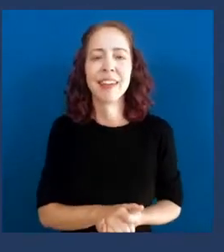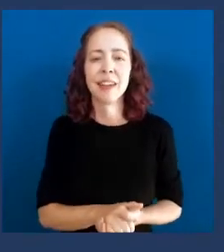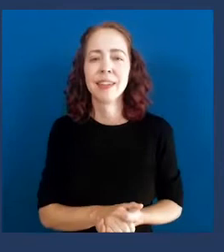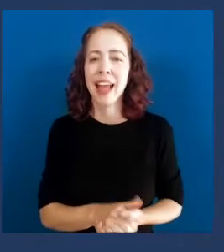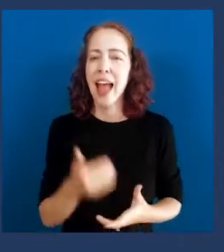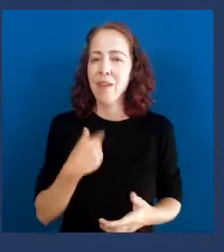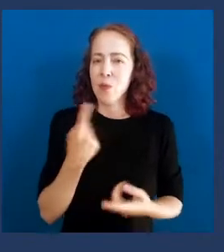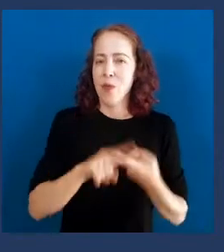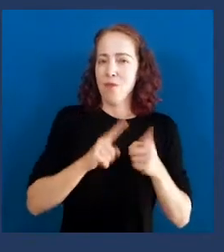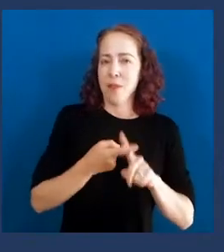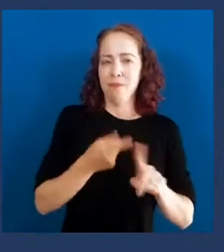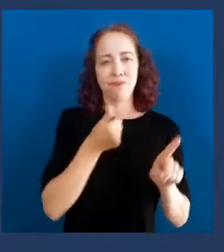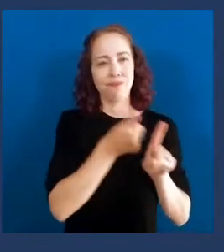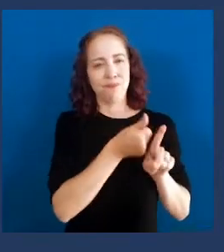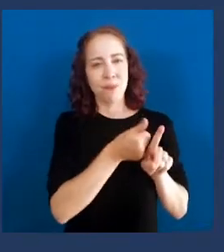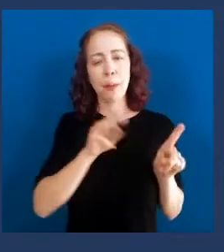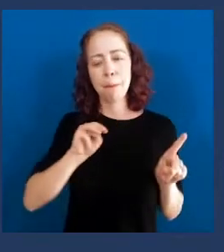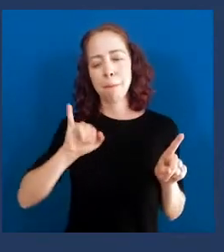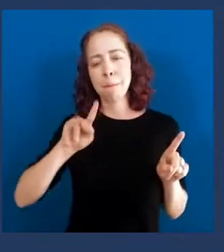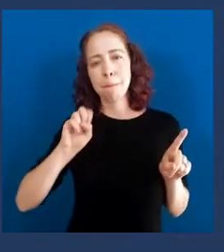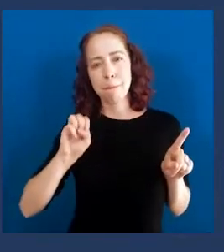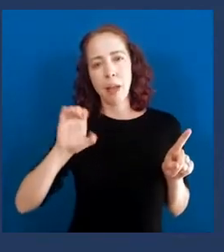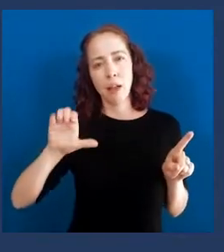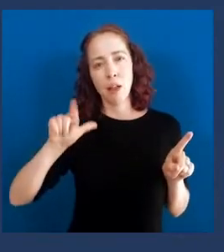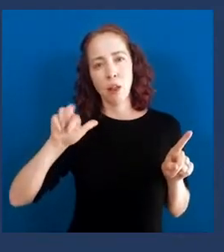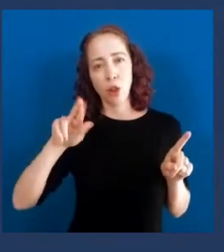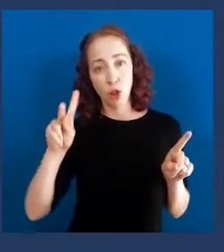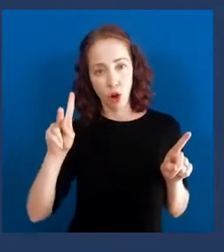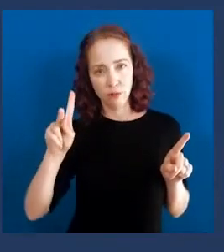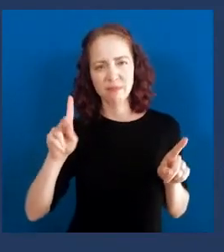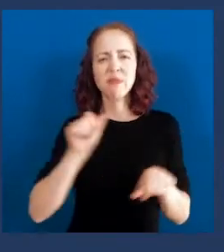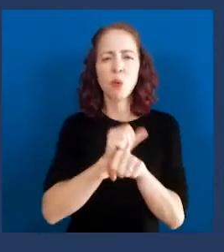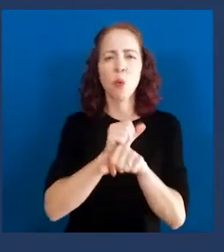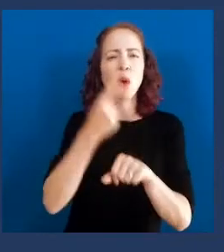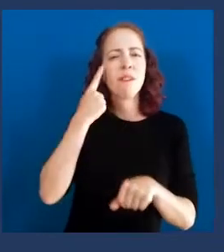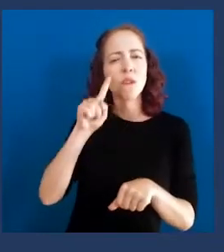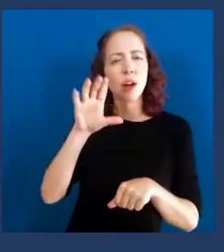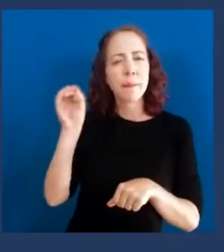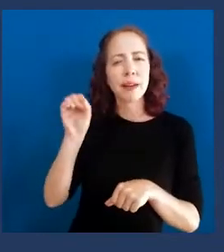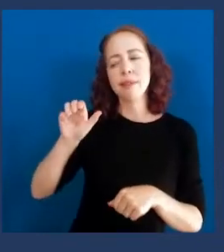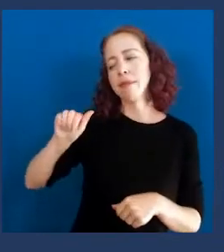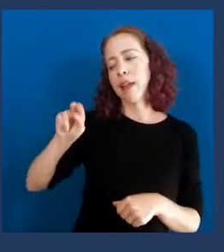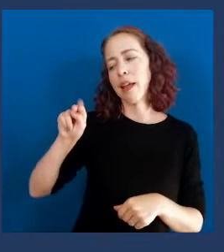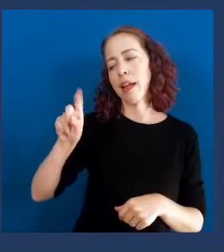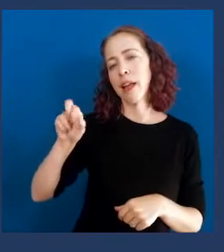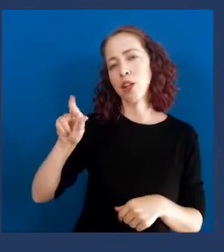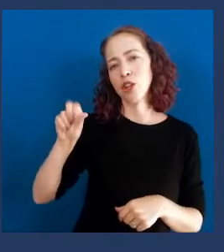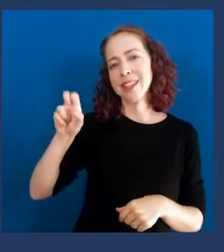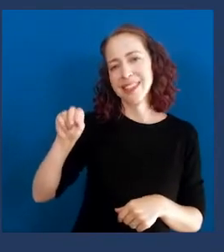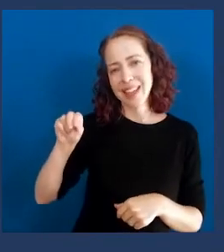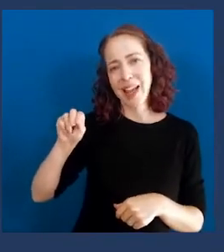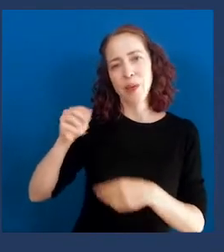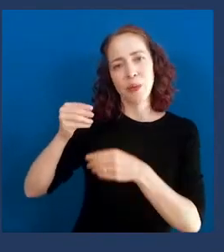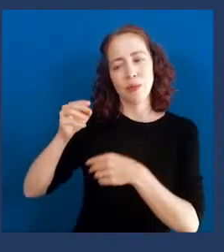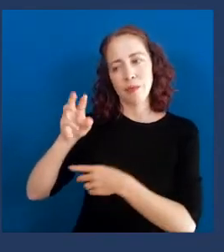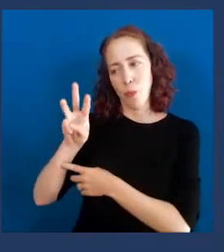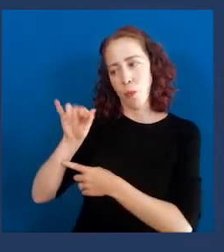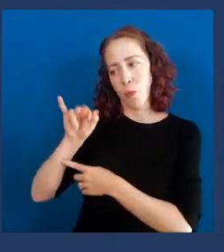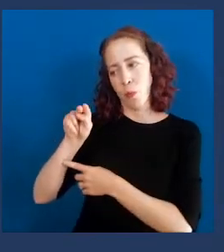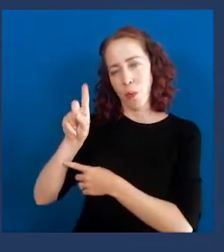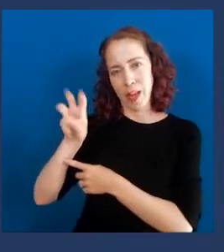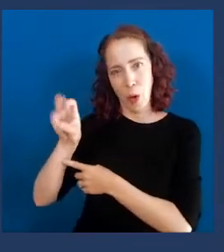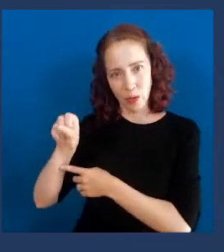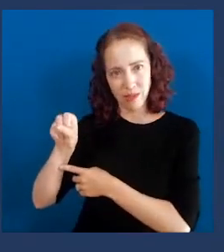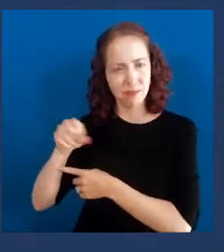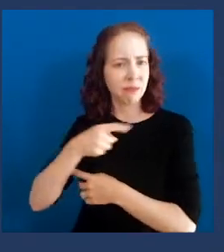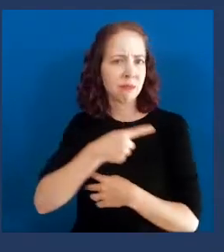Now, I have a friend, also Mike Clark. He works for Anderson Windows. Incredible human being. I've known him for years. He's